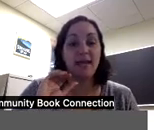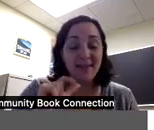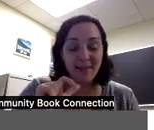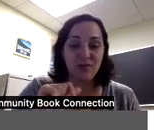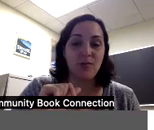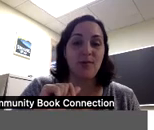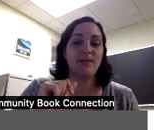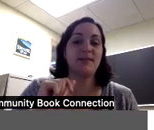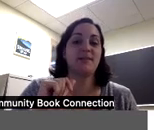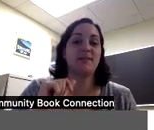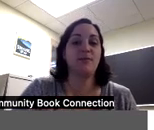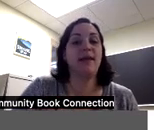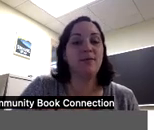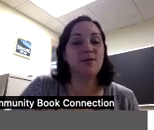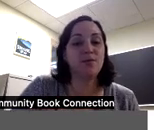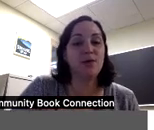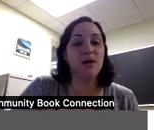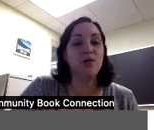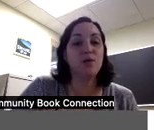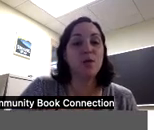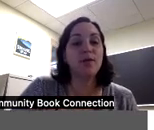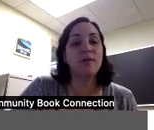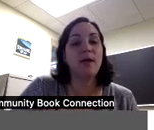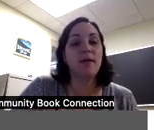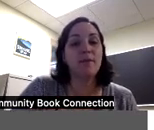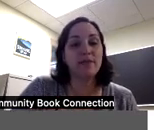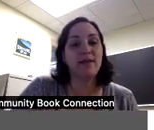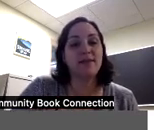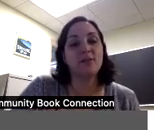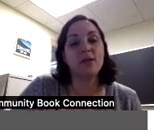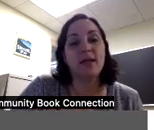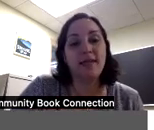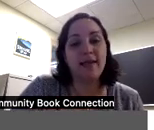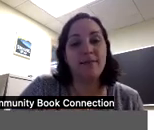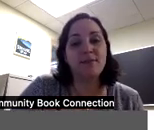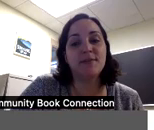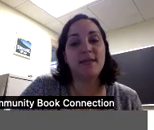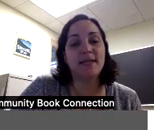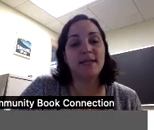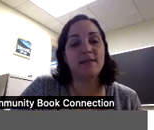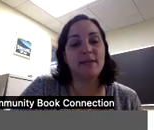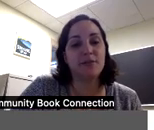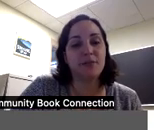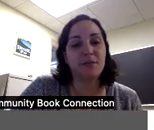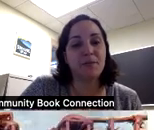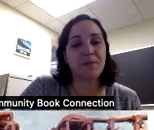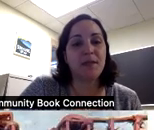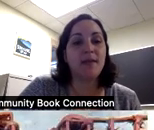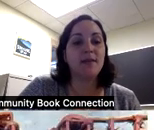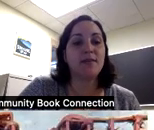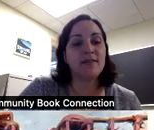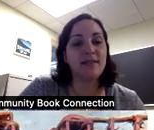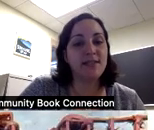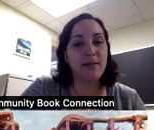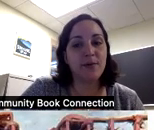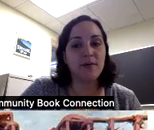and asexual reproduction, they were able to grow them much faster in labs than in nature.